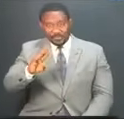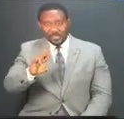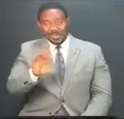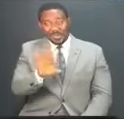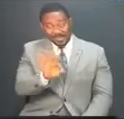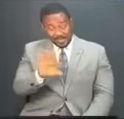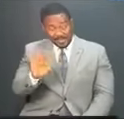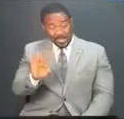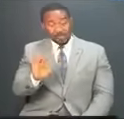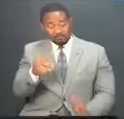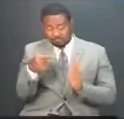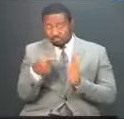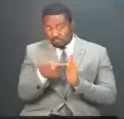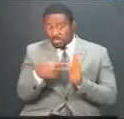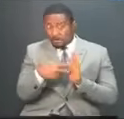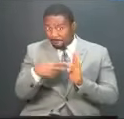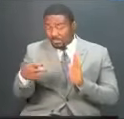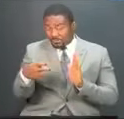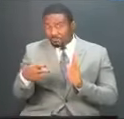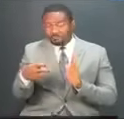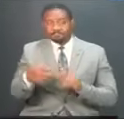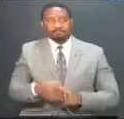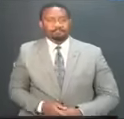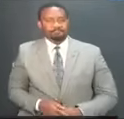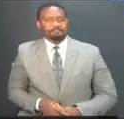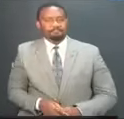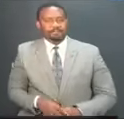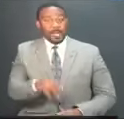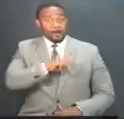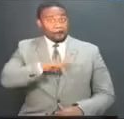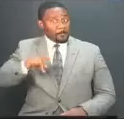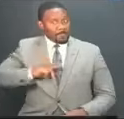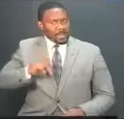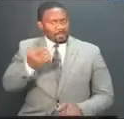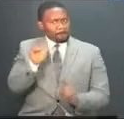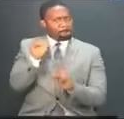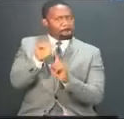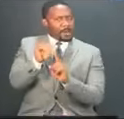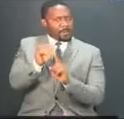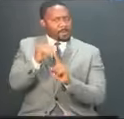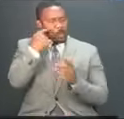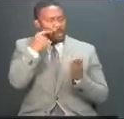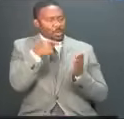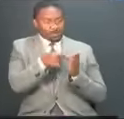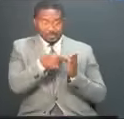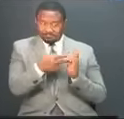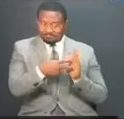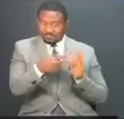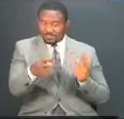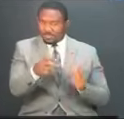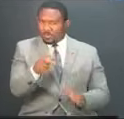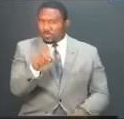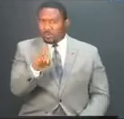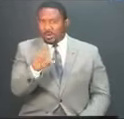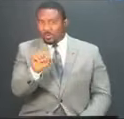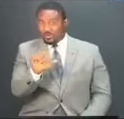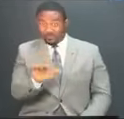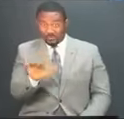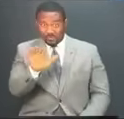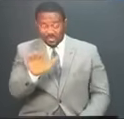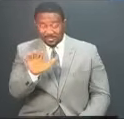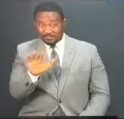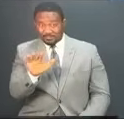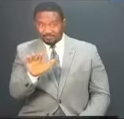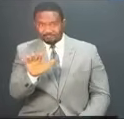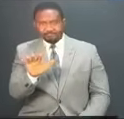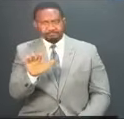Constitution. The attention of the House is also brought to Article 105 of the 1992 Constitution,